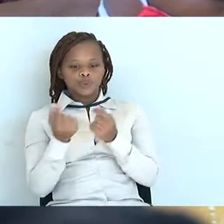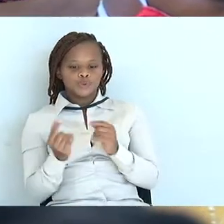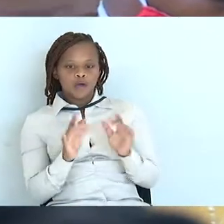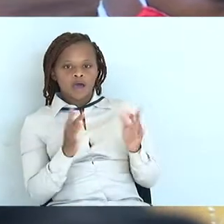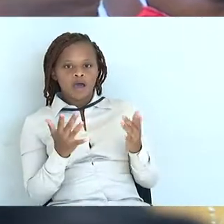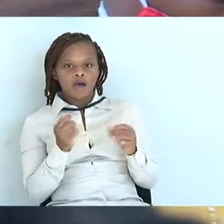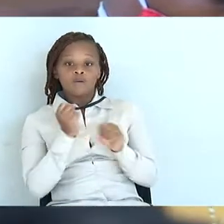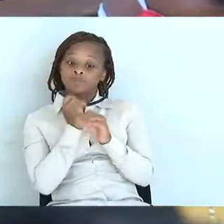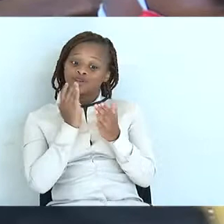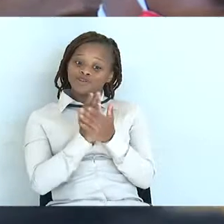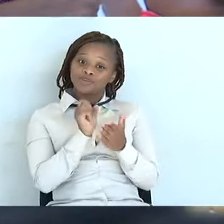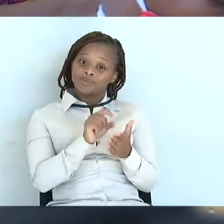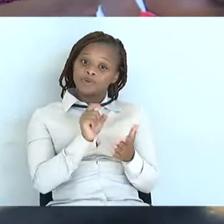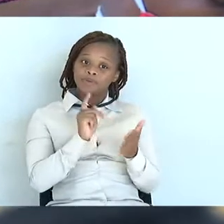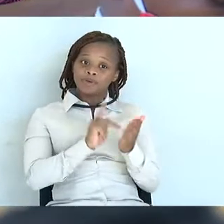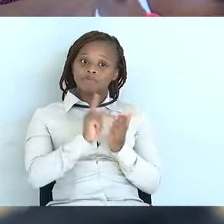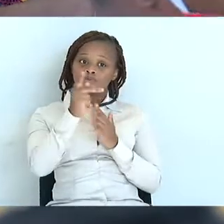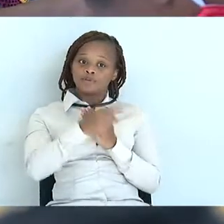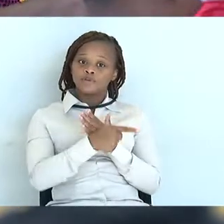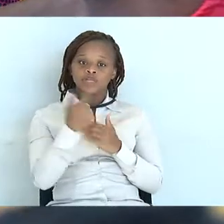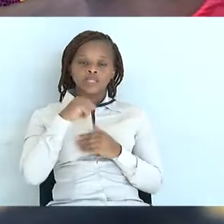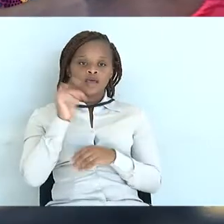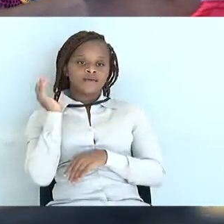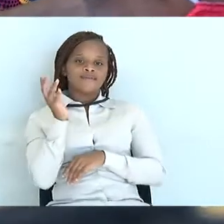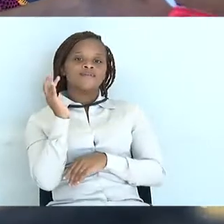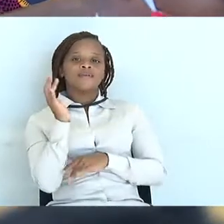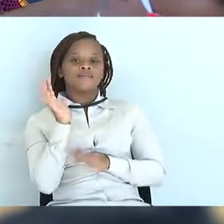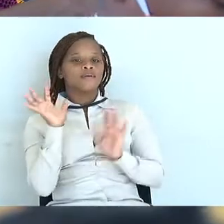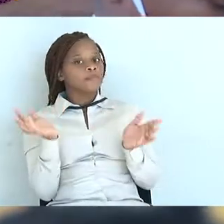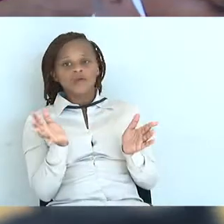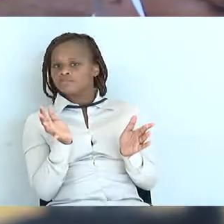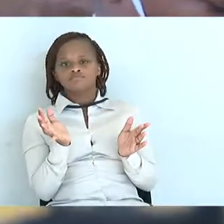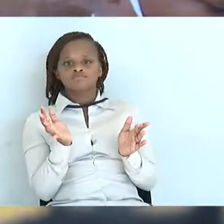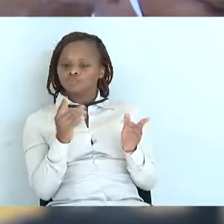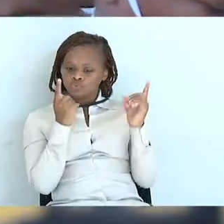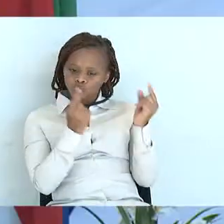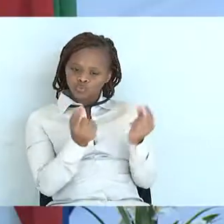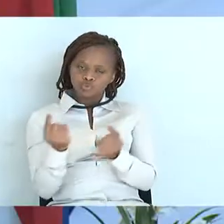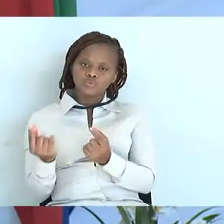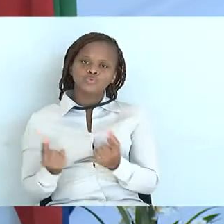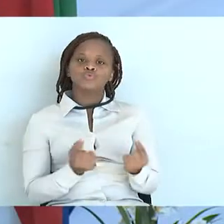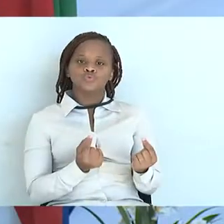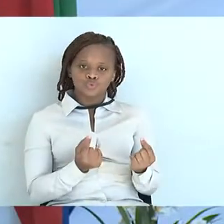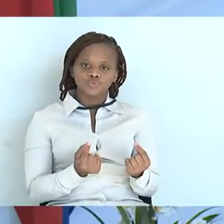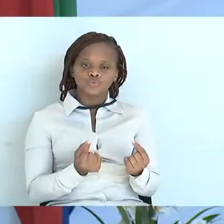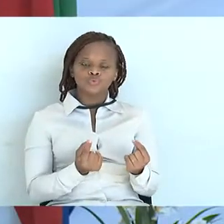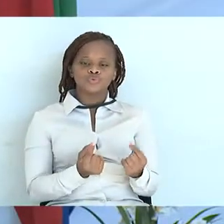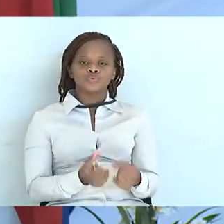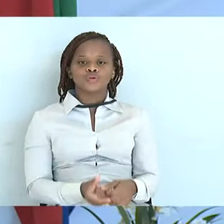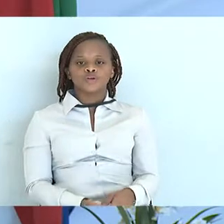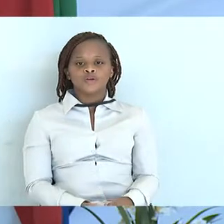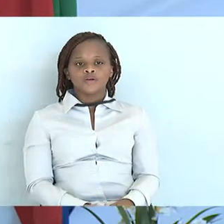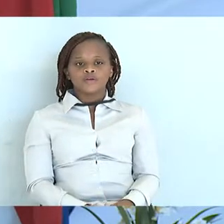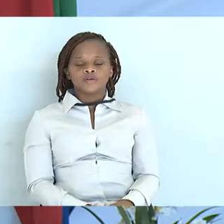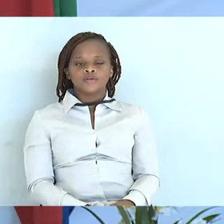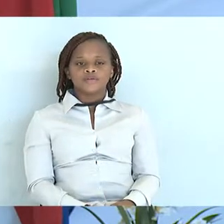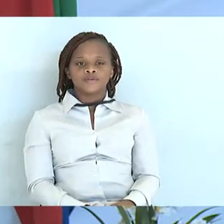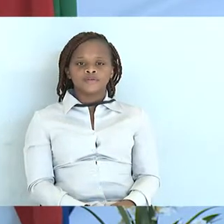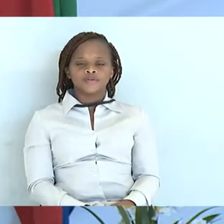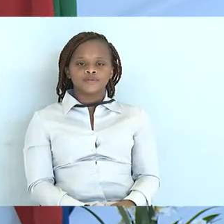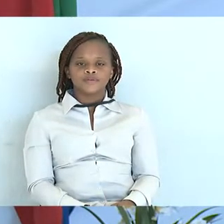just end at a presentation level, but on the ground we do have people who are really on the ground working.